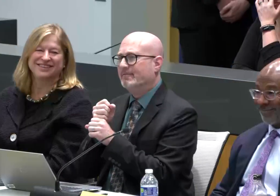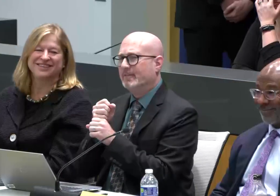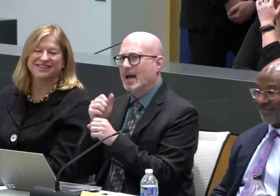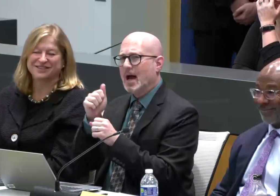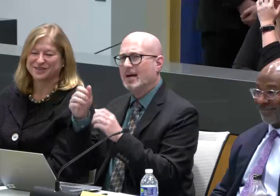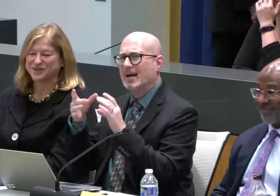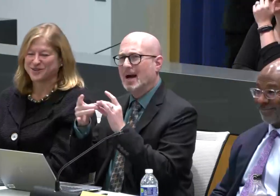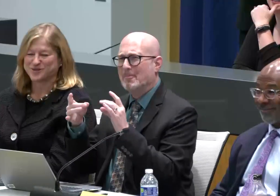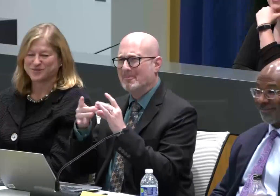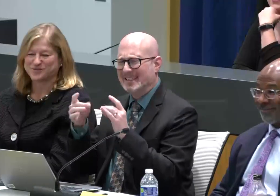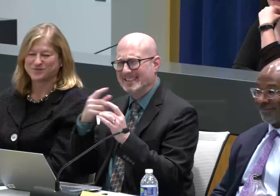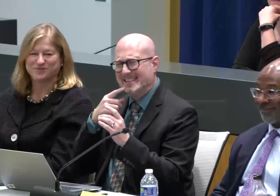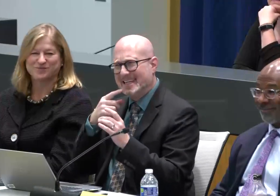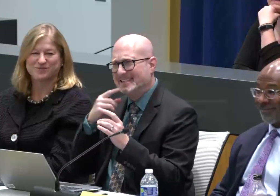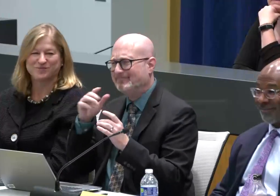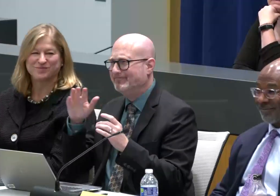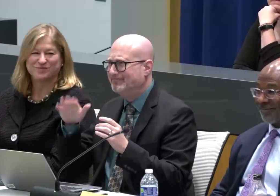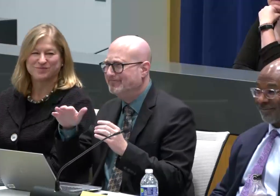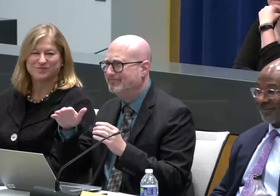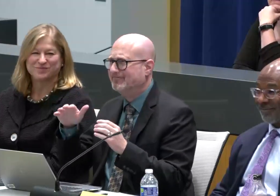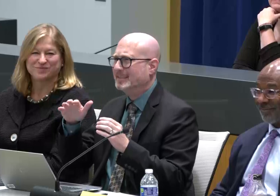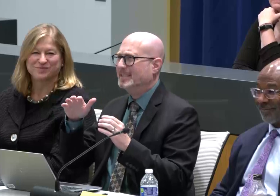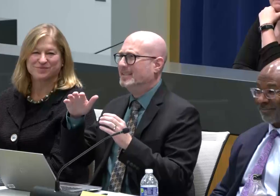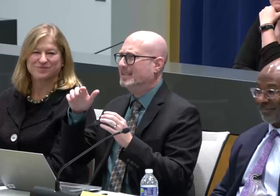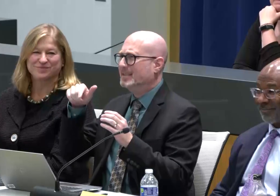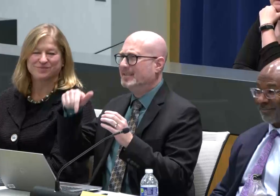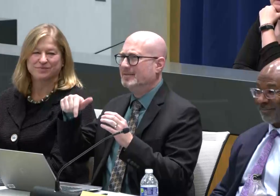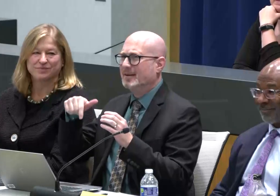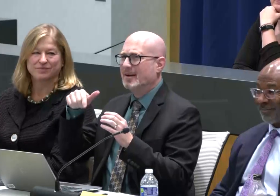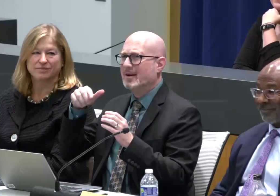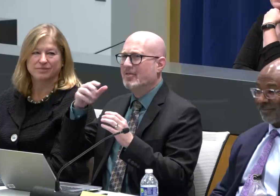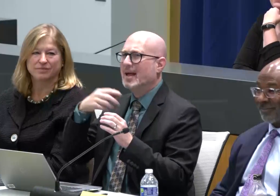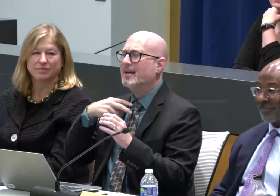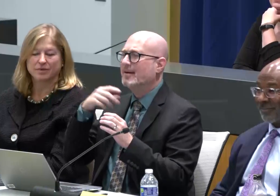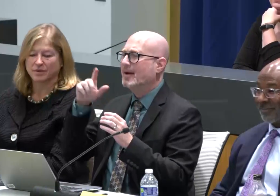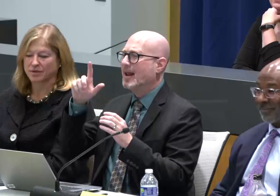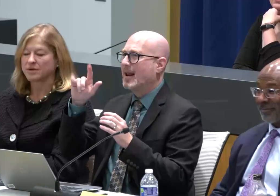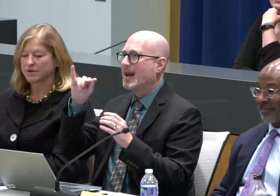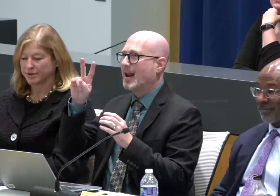We also received a comment